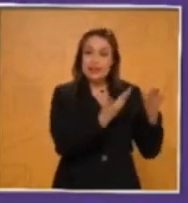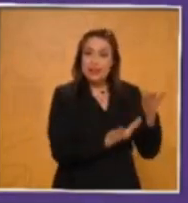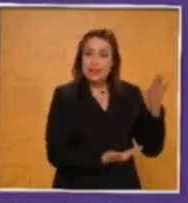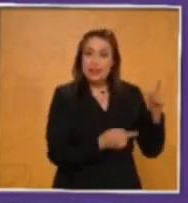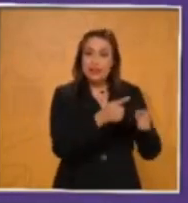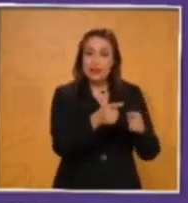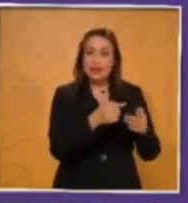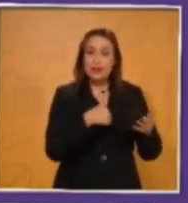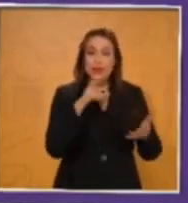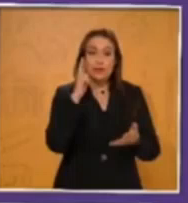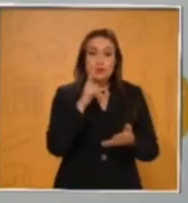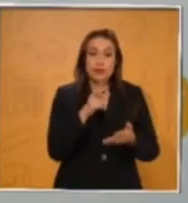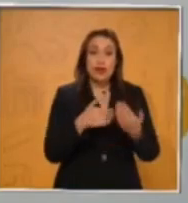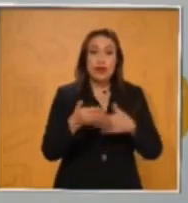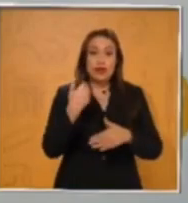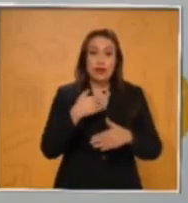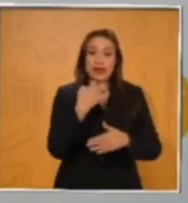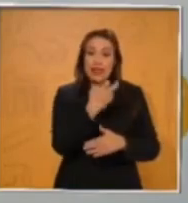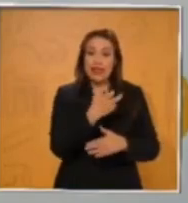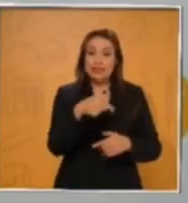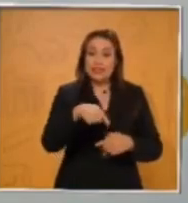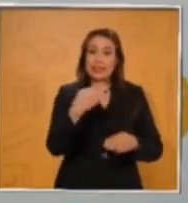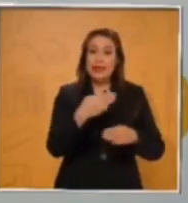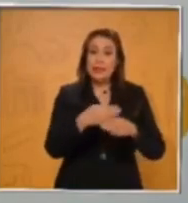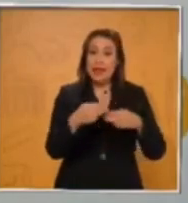before, this is the English class.